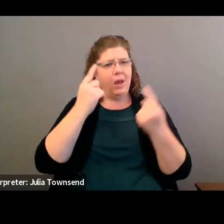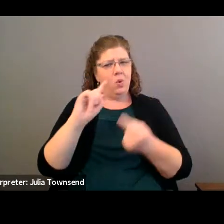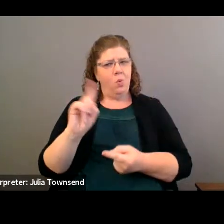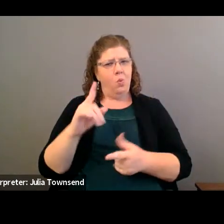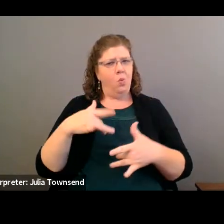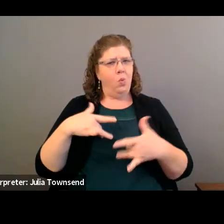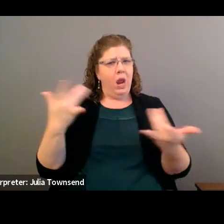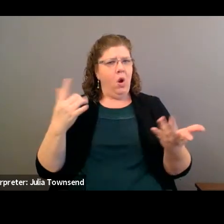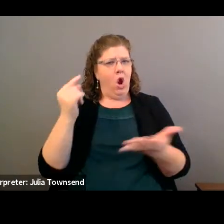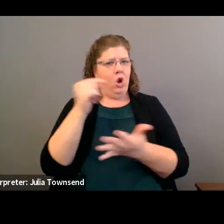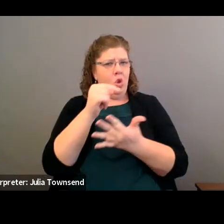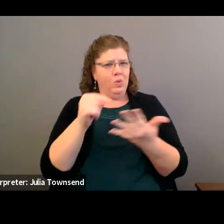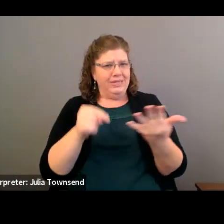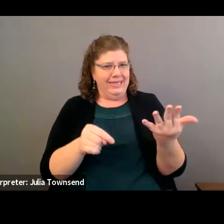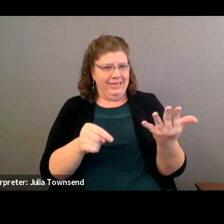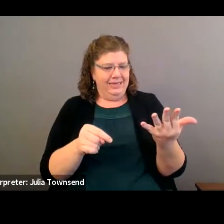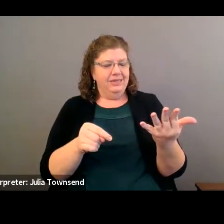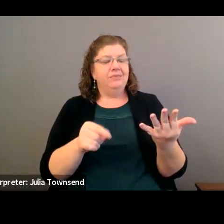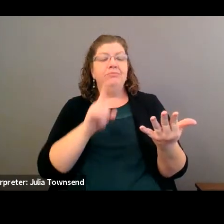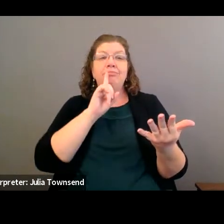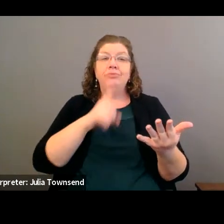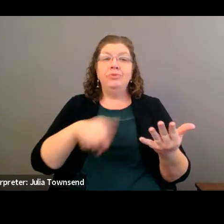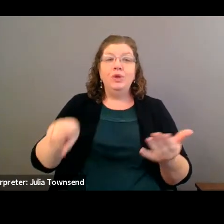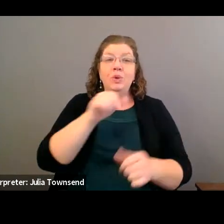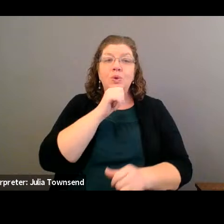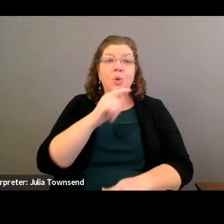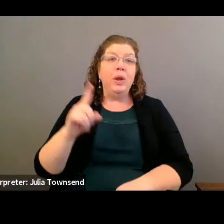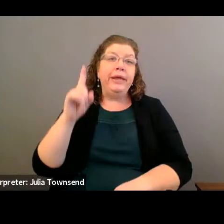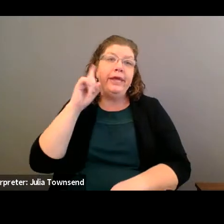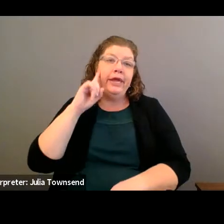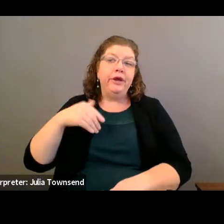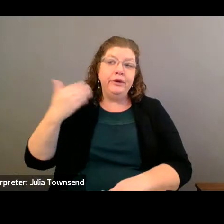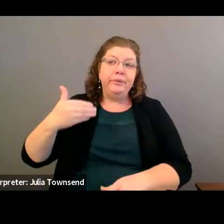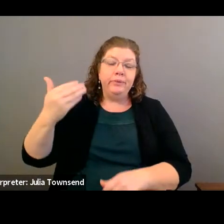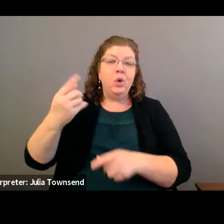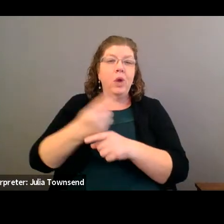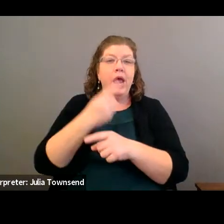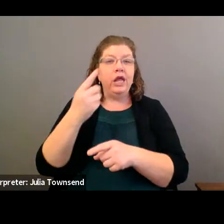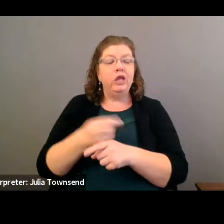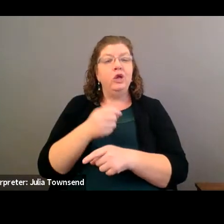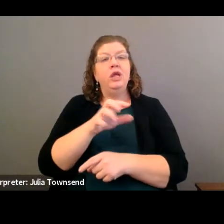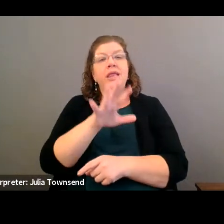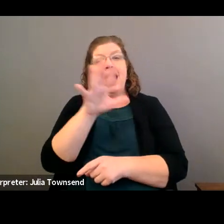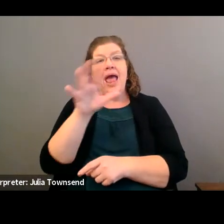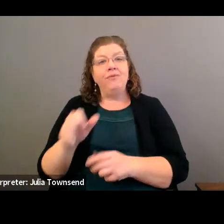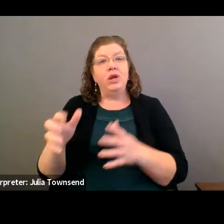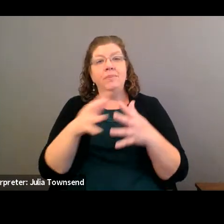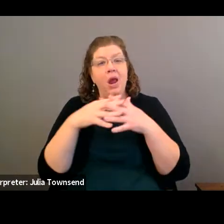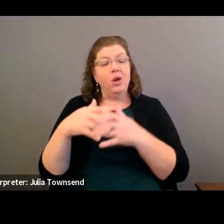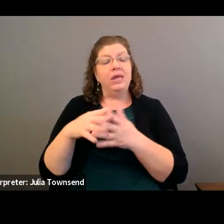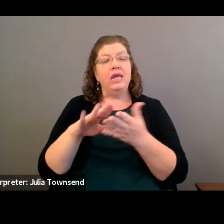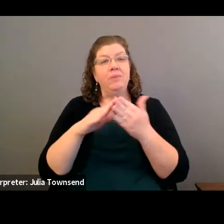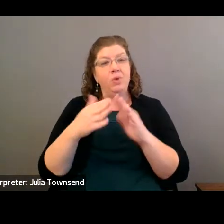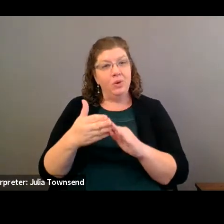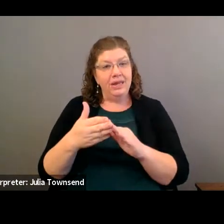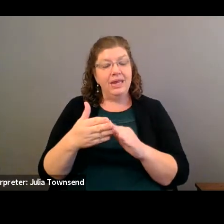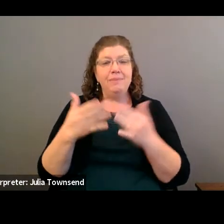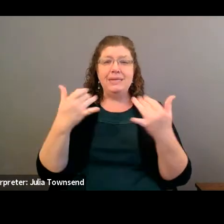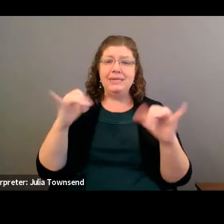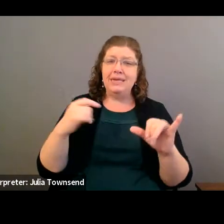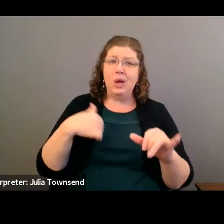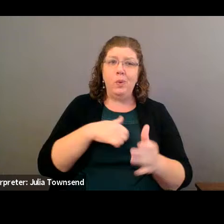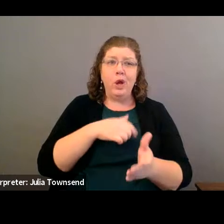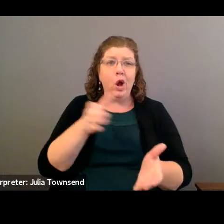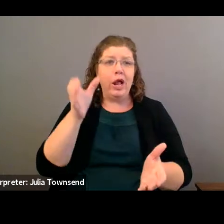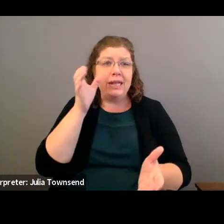with those things. And although you don't hear regularly African American community coming on, just know that we are listening,